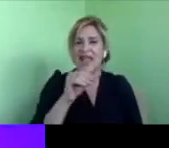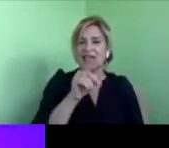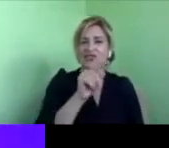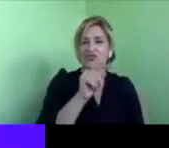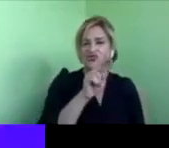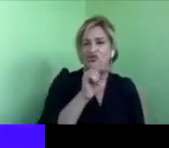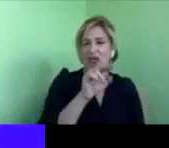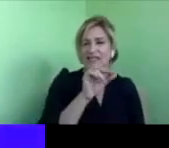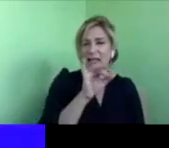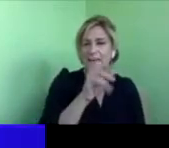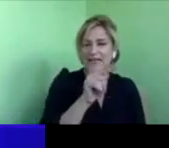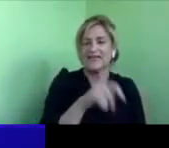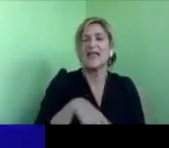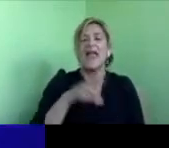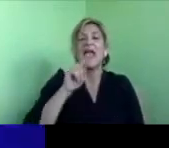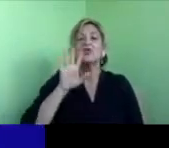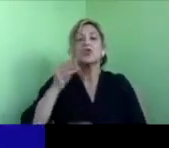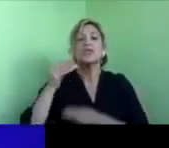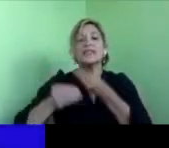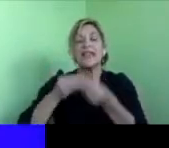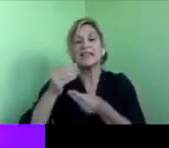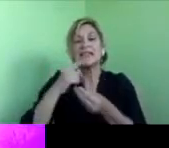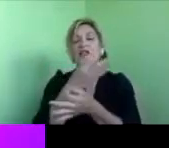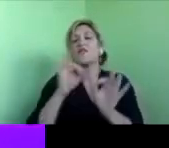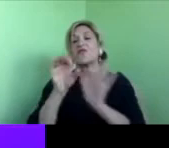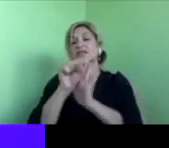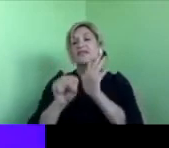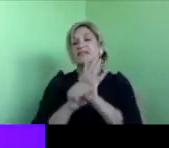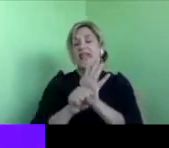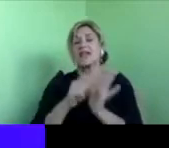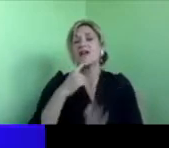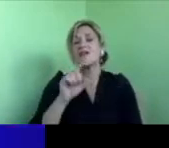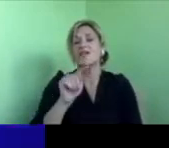Your descendants in the free state of the transplendency.